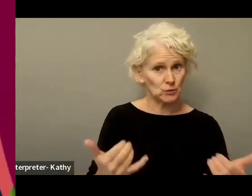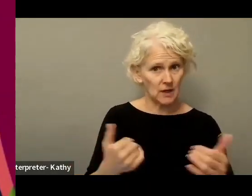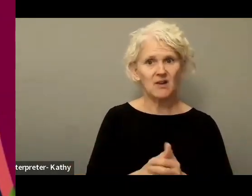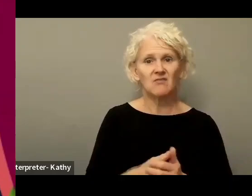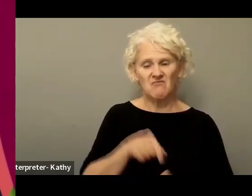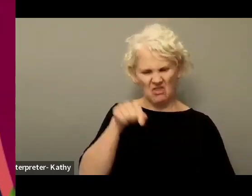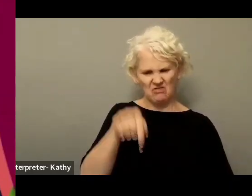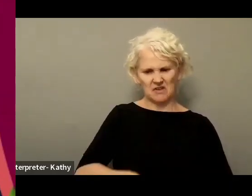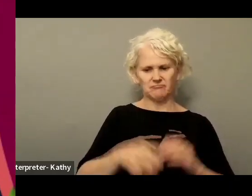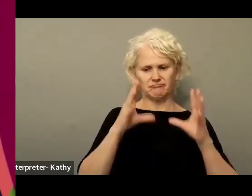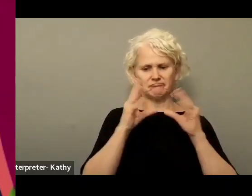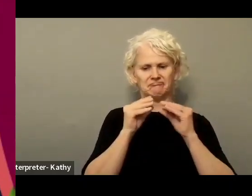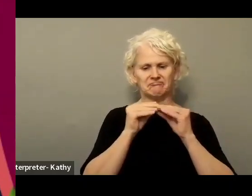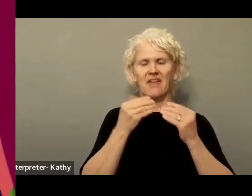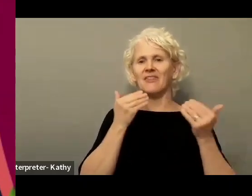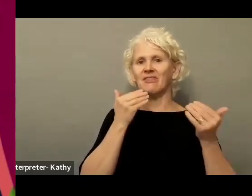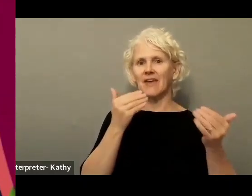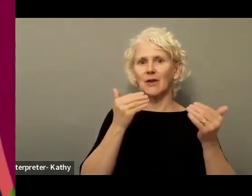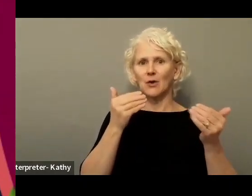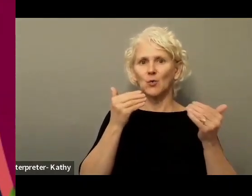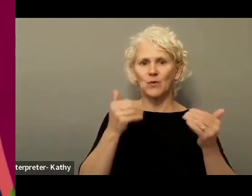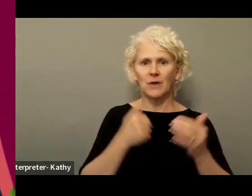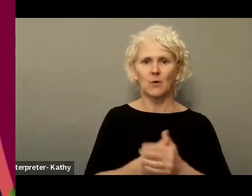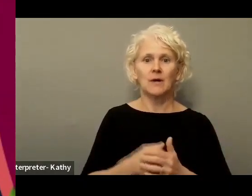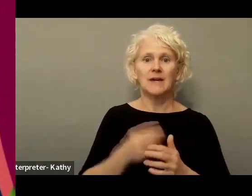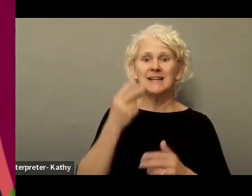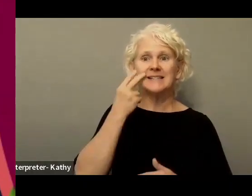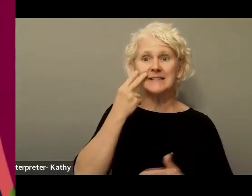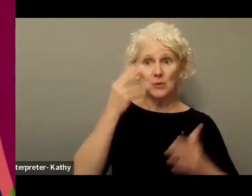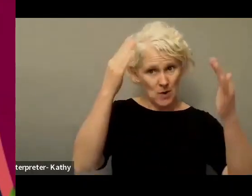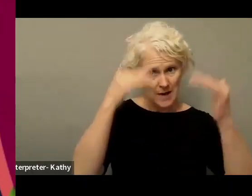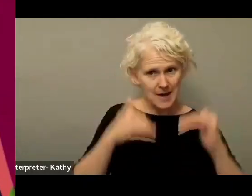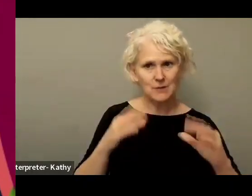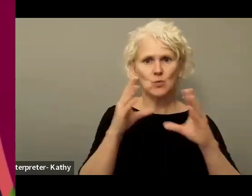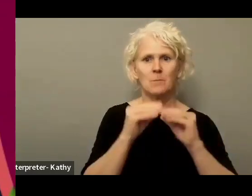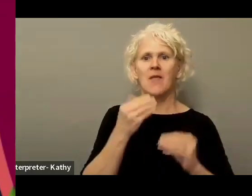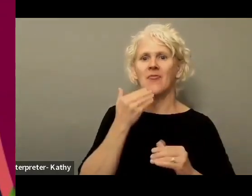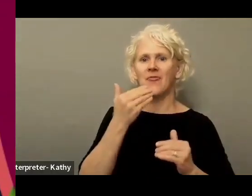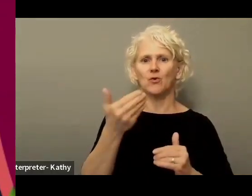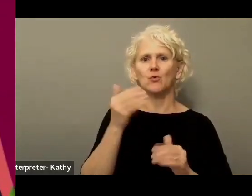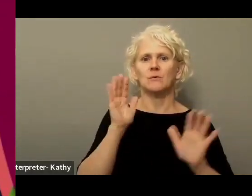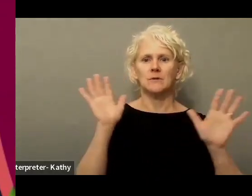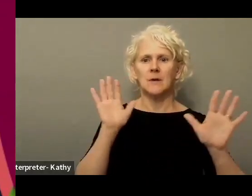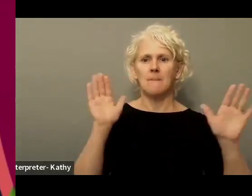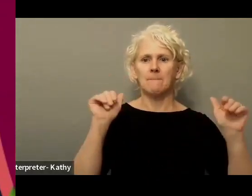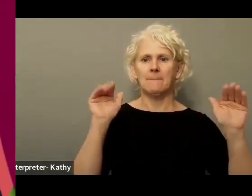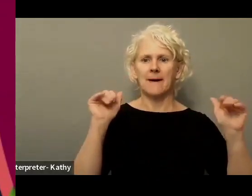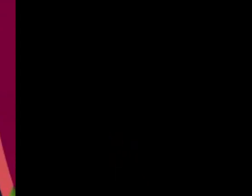thank you again, and we'll see you on the next webinar. Thanks so much. Bye-bye.